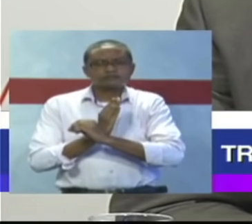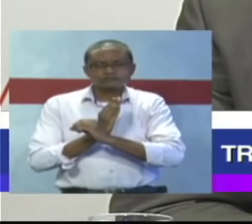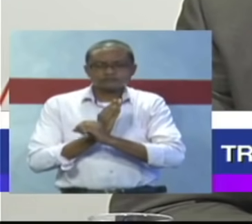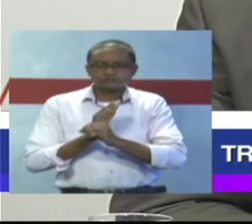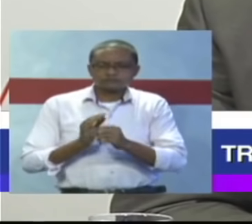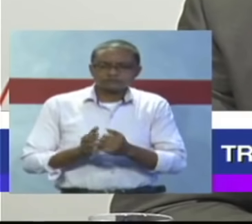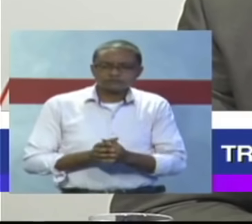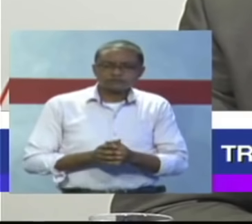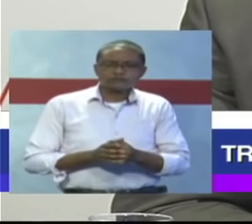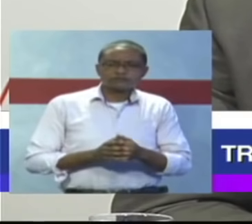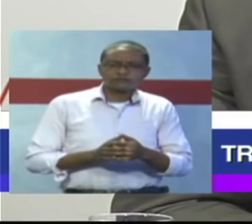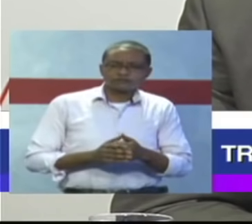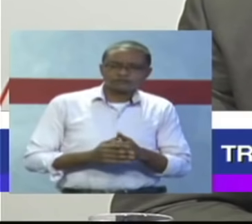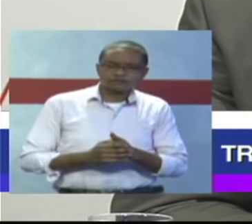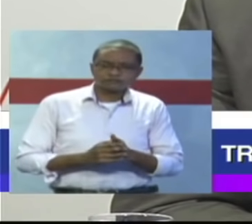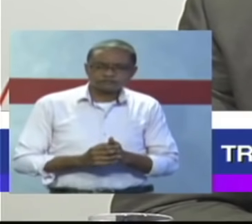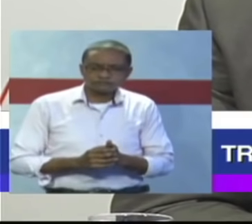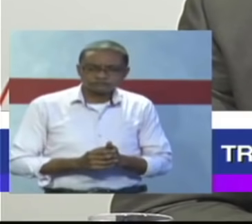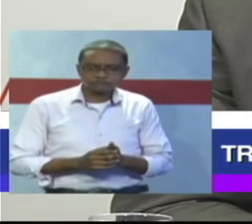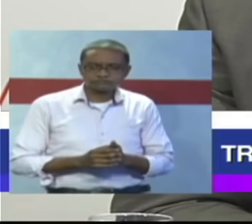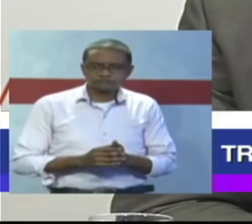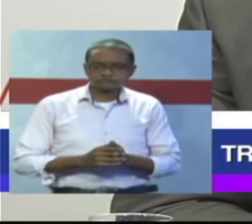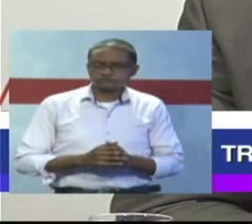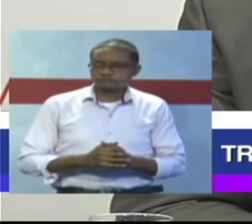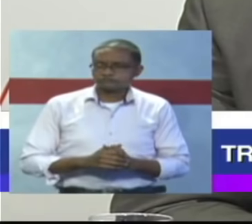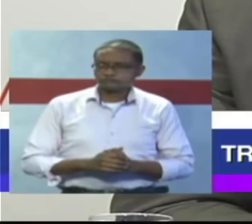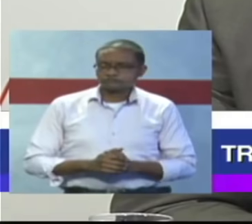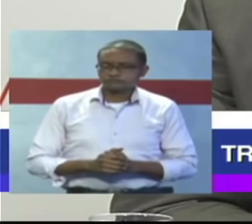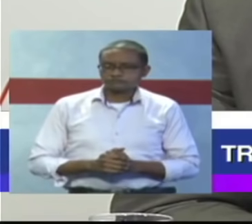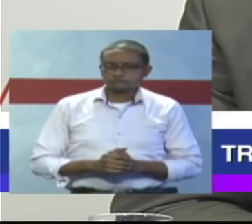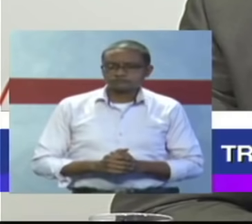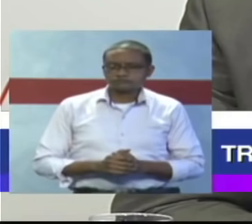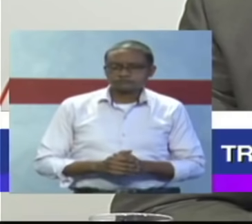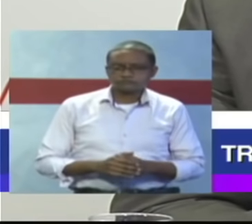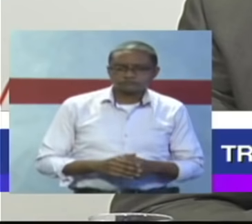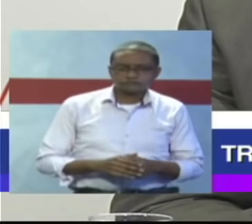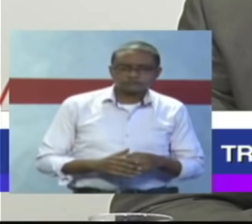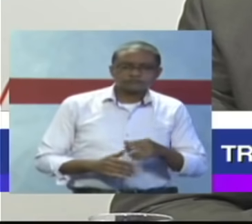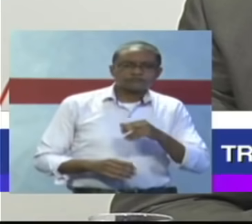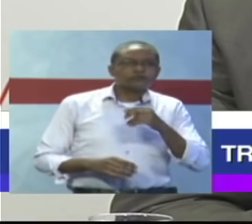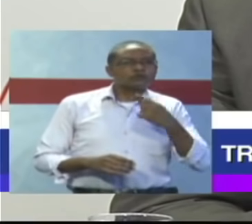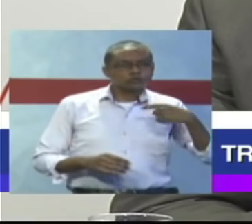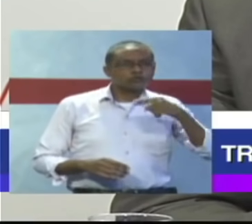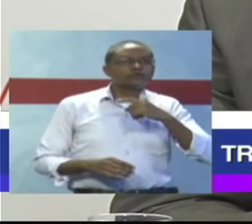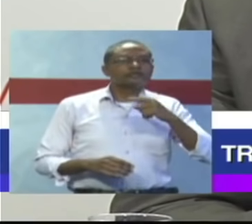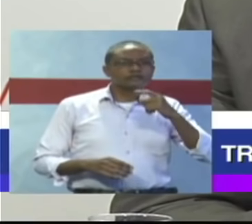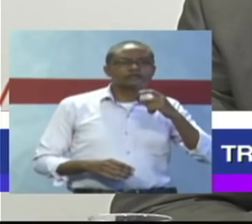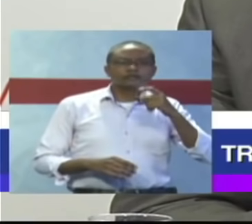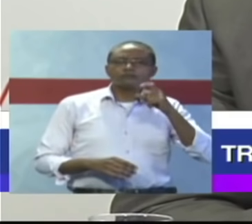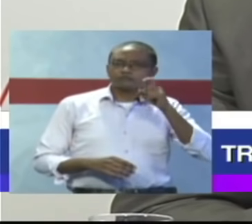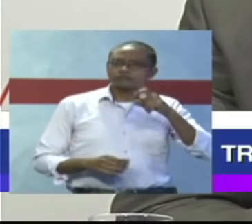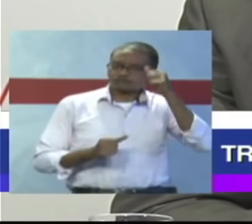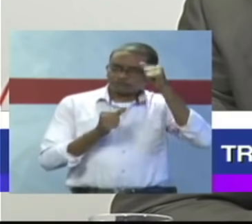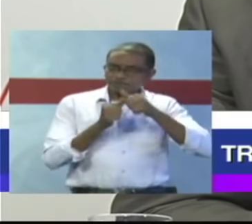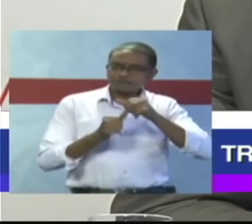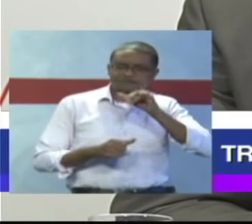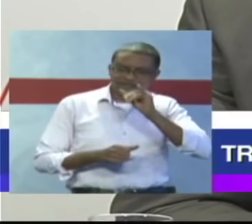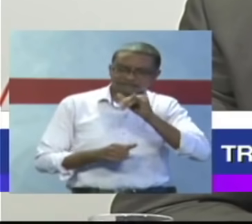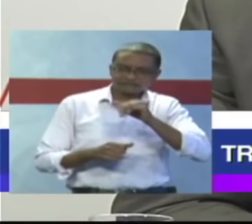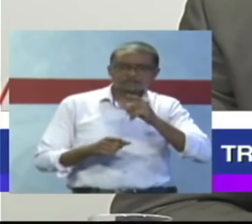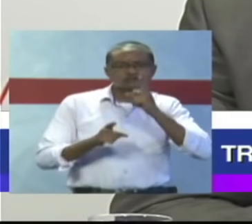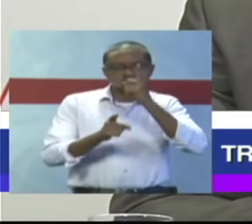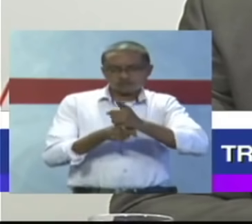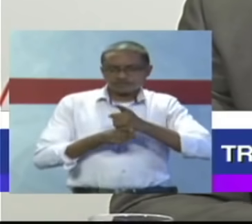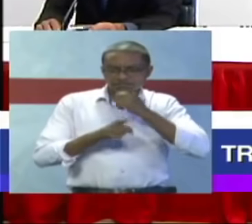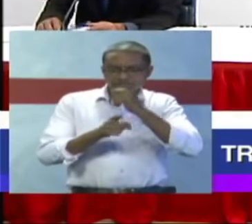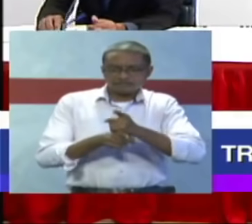to Dr. Surju Singh in terms of whether that may or may not have influenced those overall numbers, it is a pattern that we need to bear in mind. With